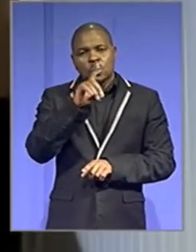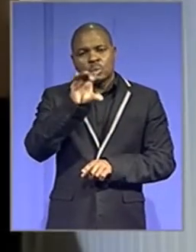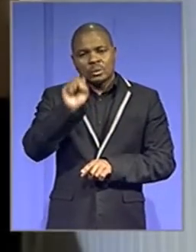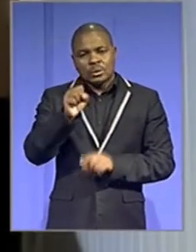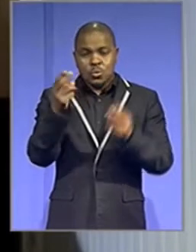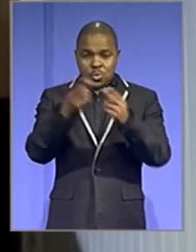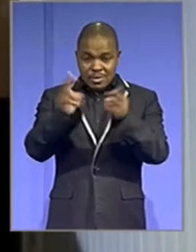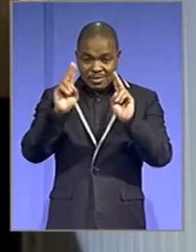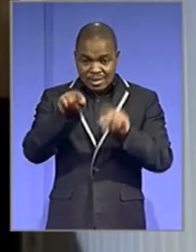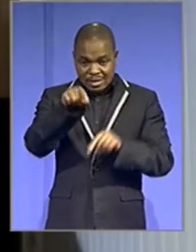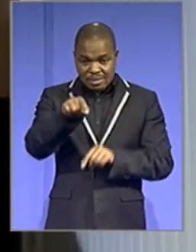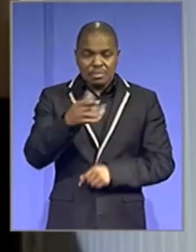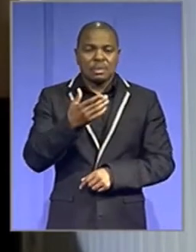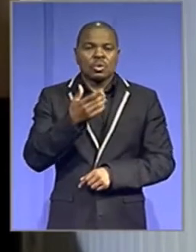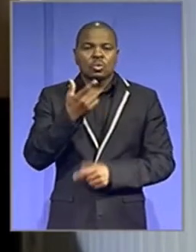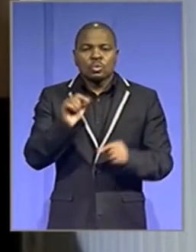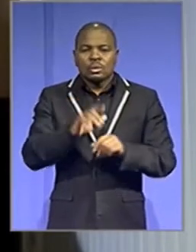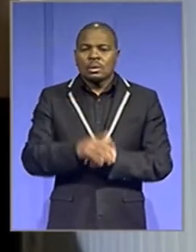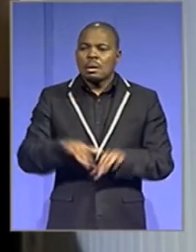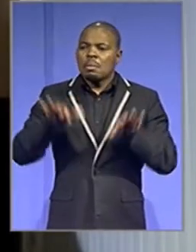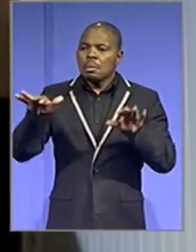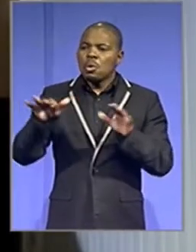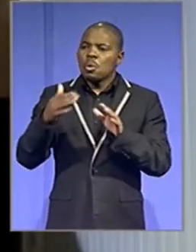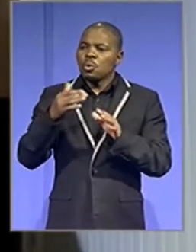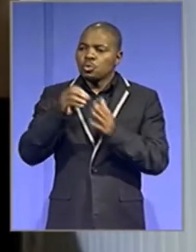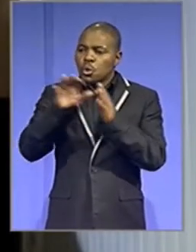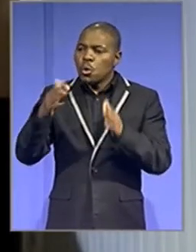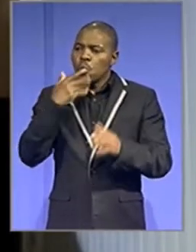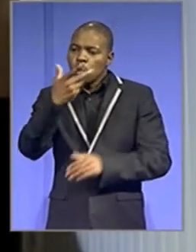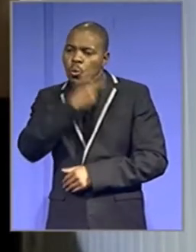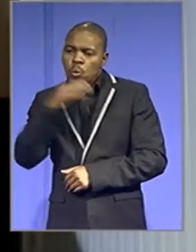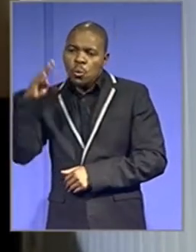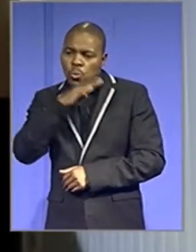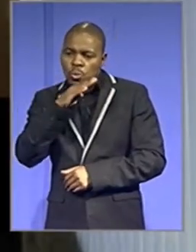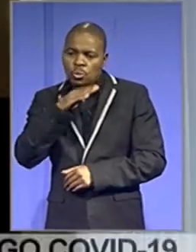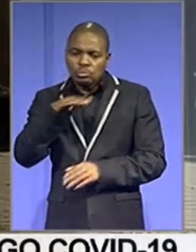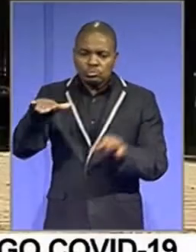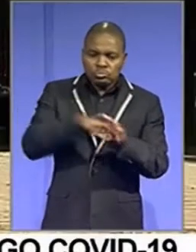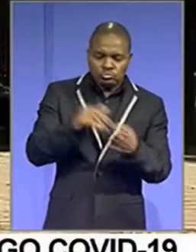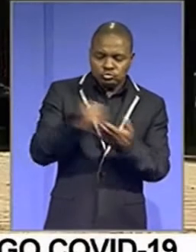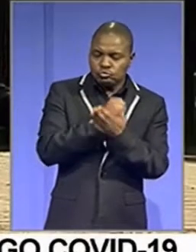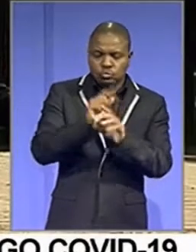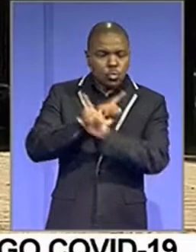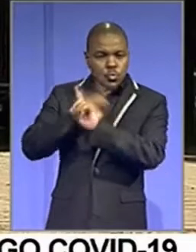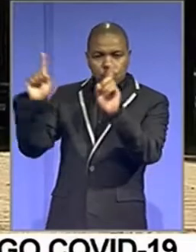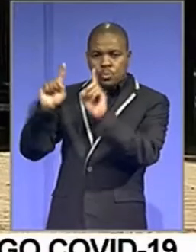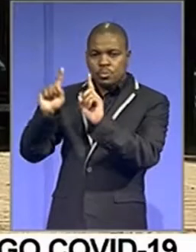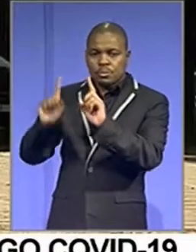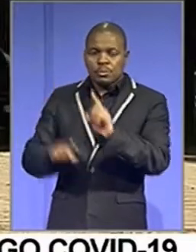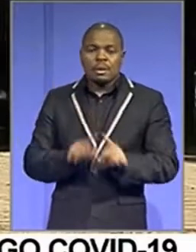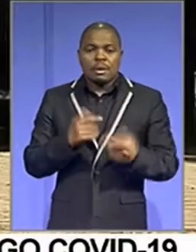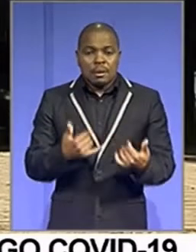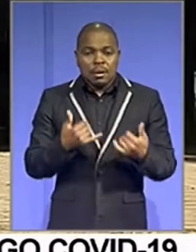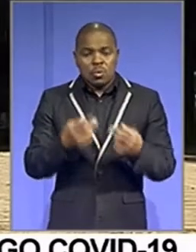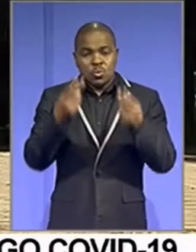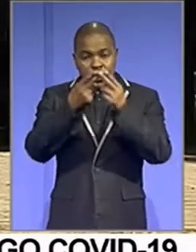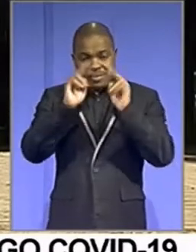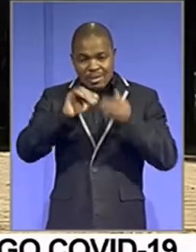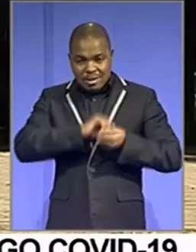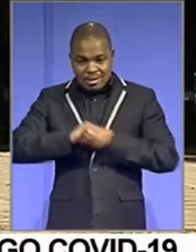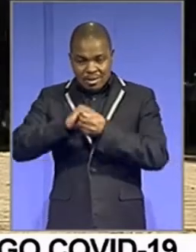so far as to exclude unvaccinated students from registration altogether. Pele University Alliance e akanya go